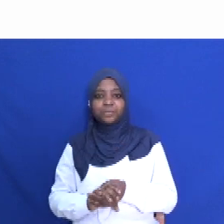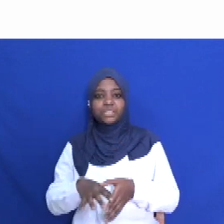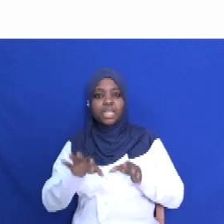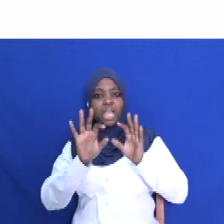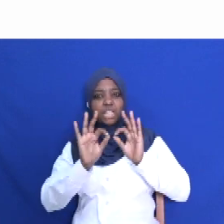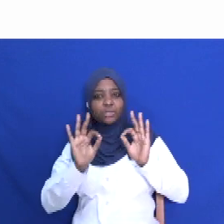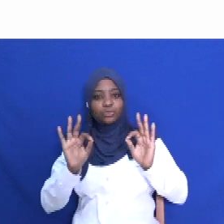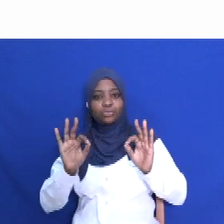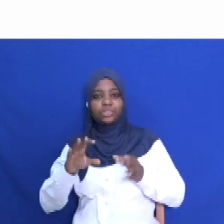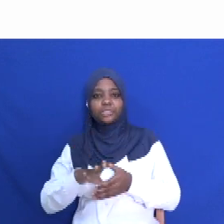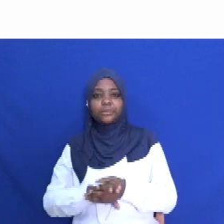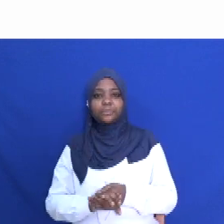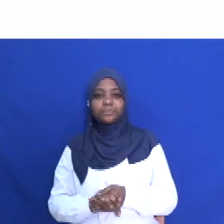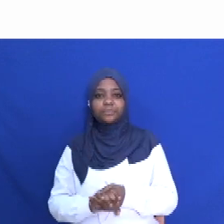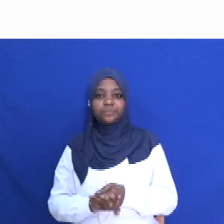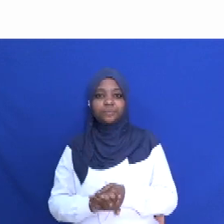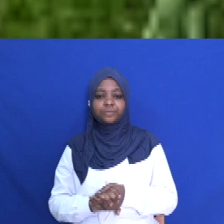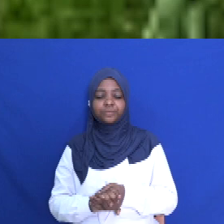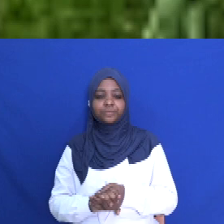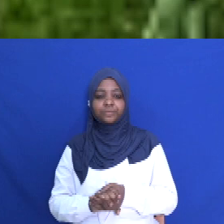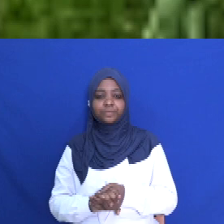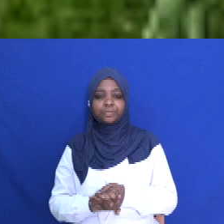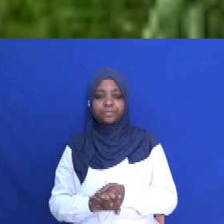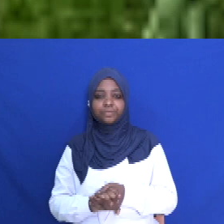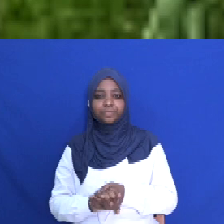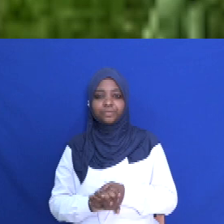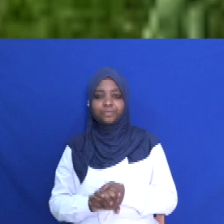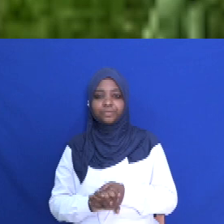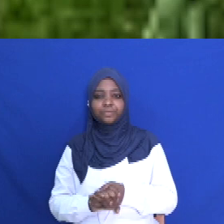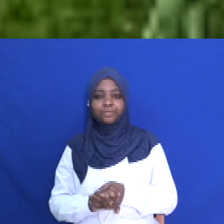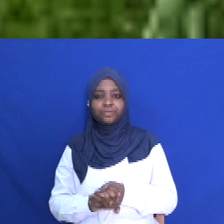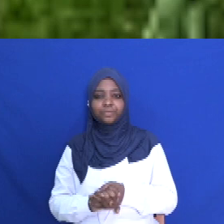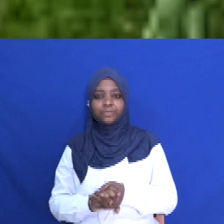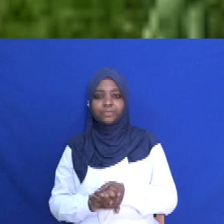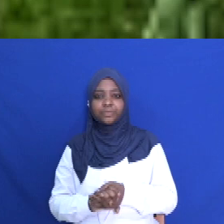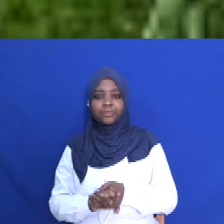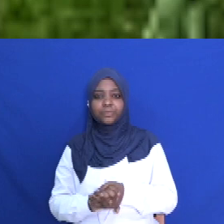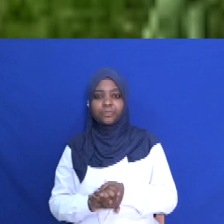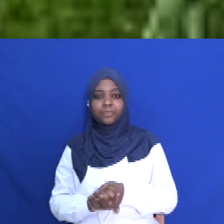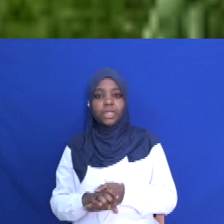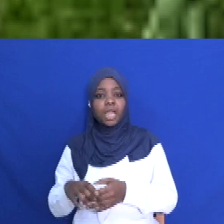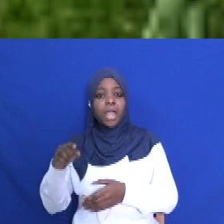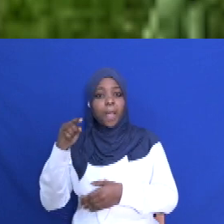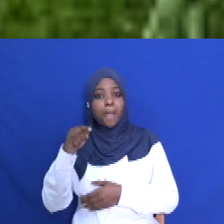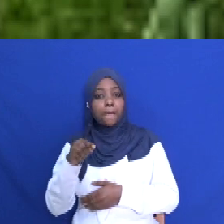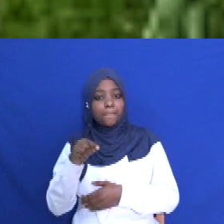Okay, here we have another example of herbivorous.